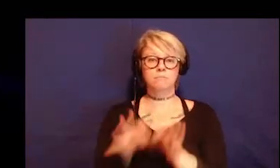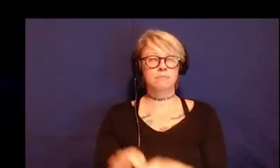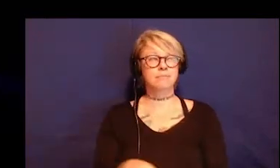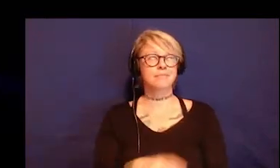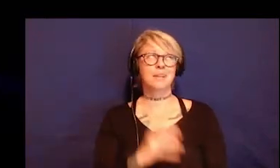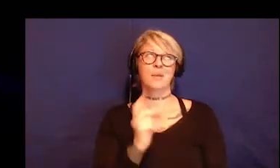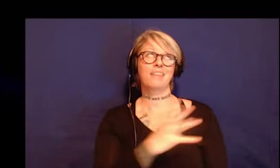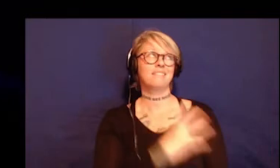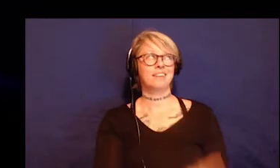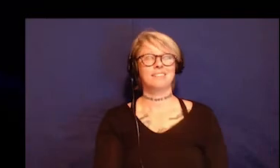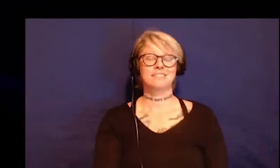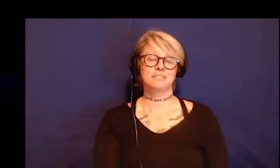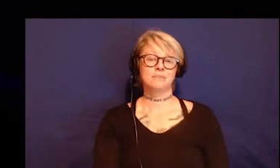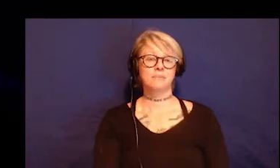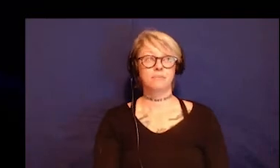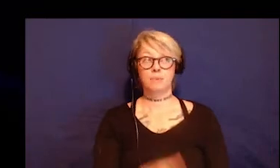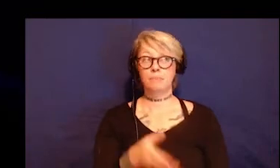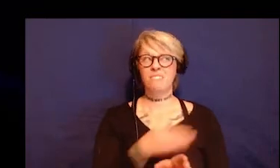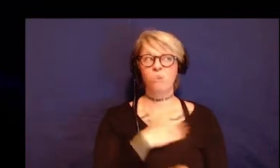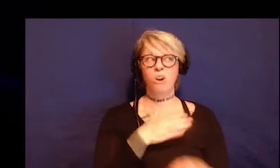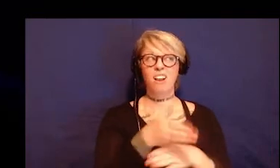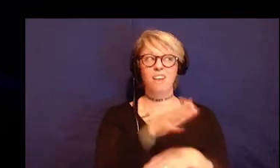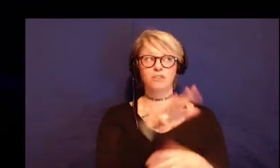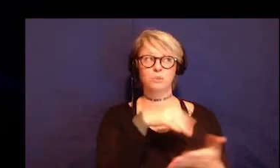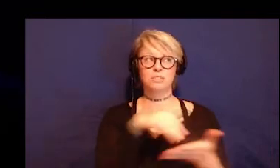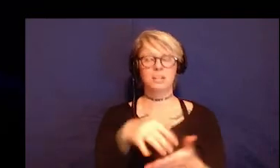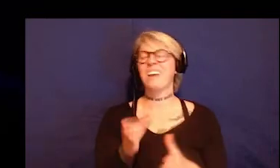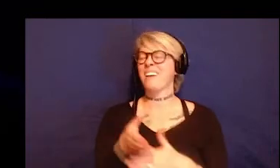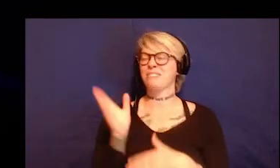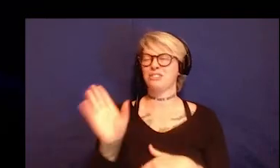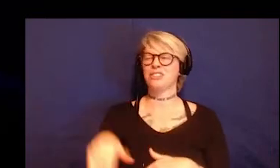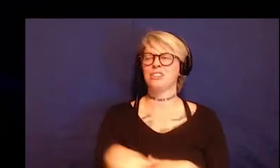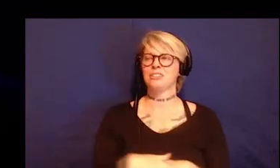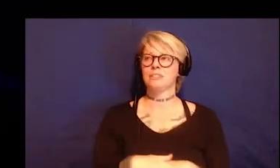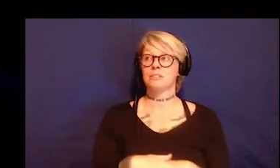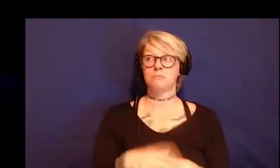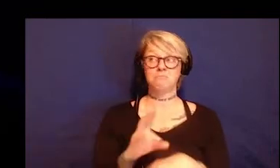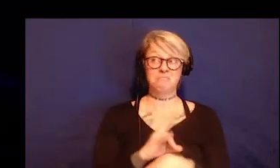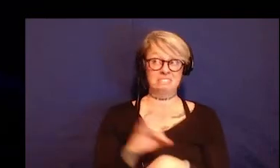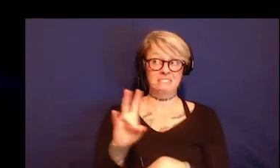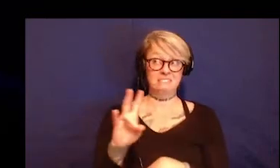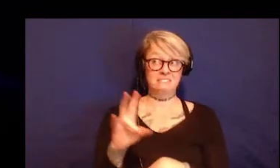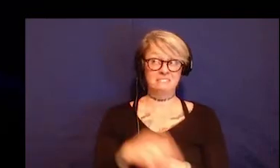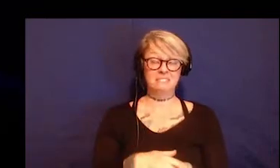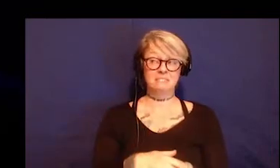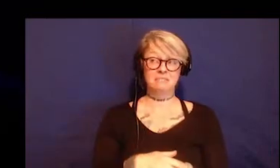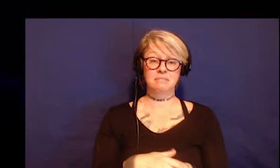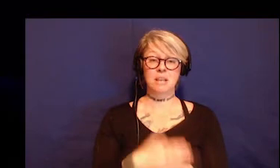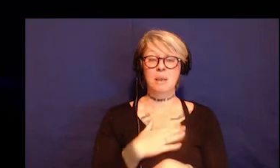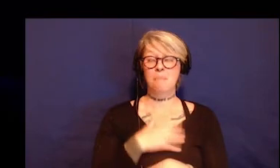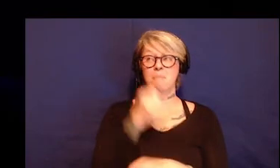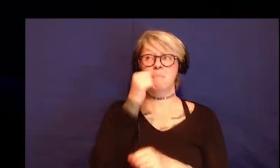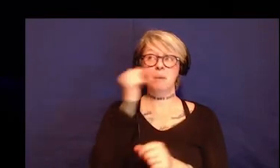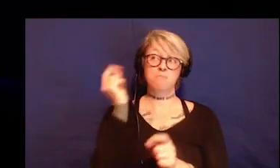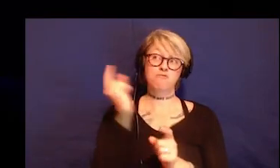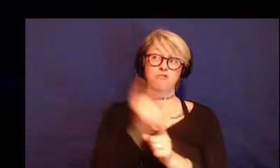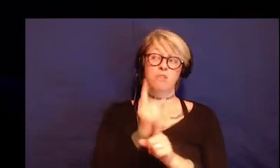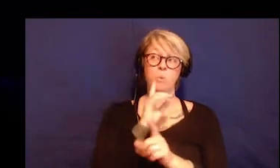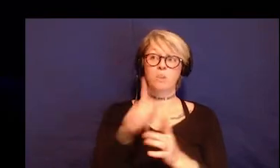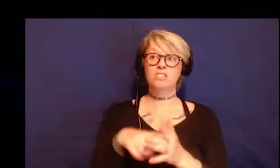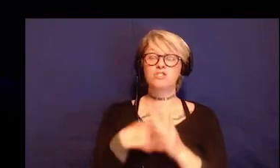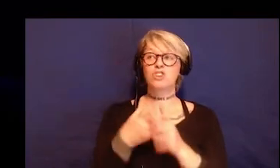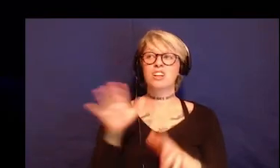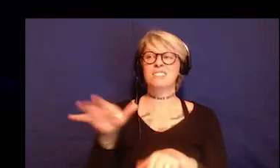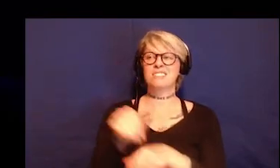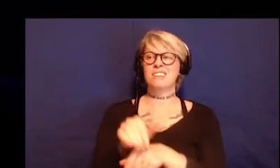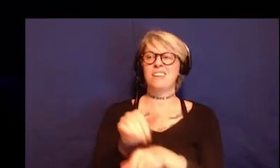Okay, deal. Before or after you study? After 7 p.m., my brother will be starting his night shift by